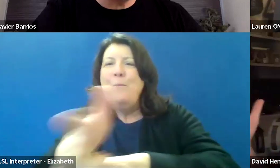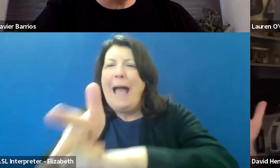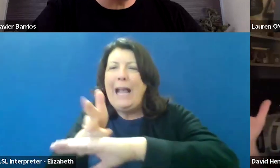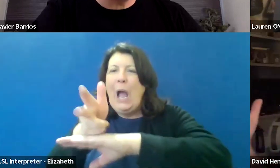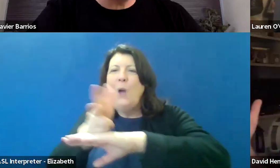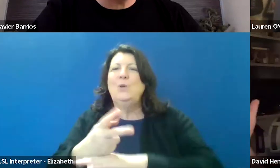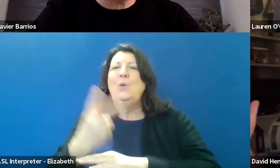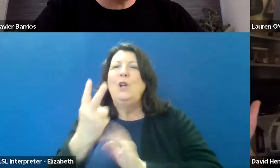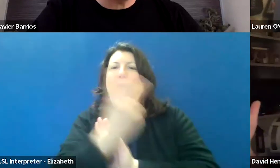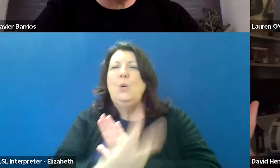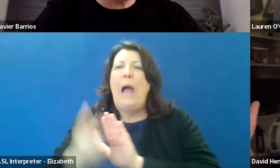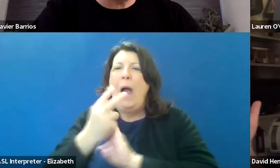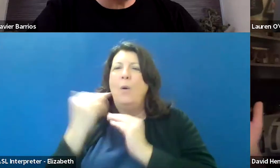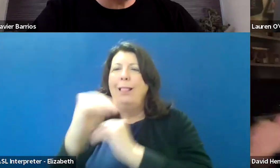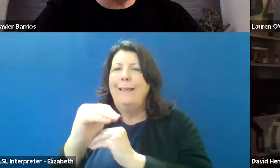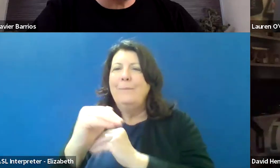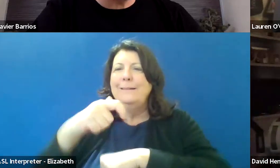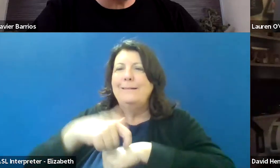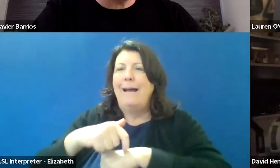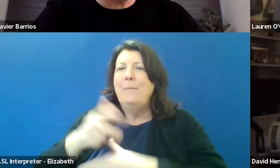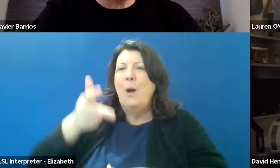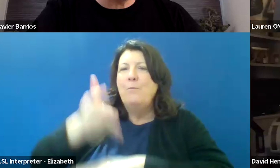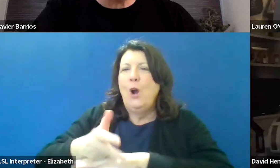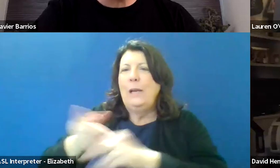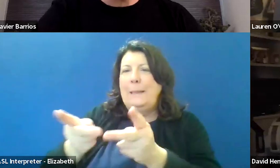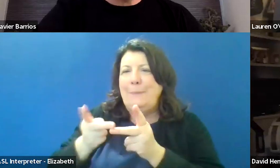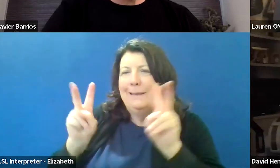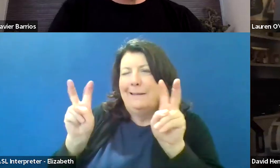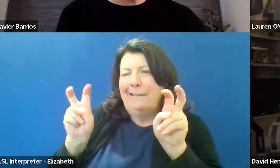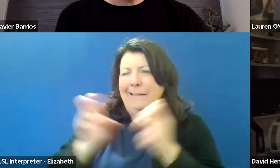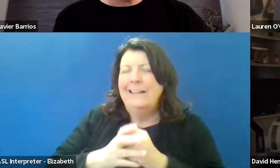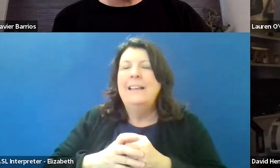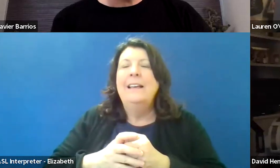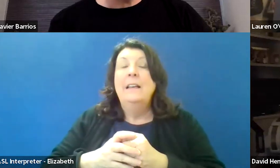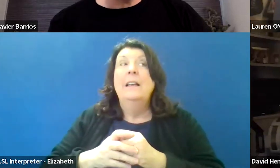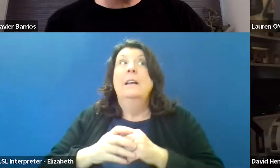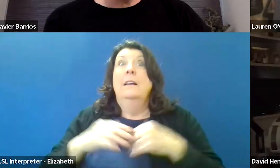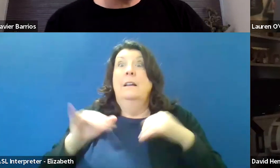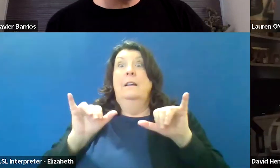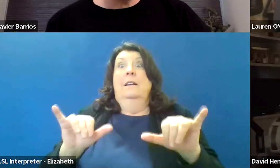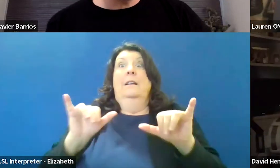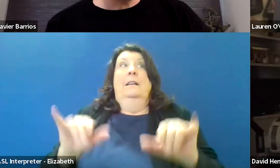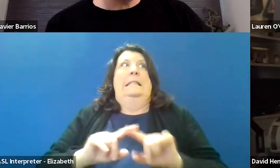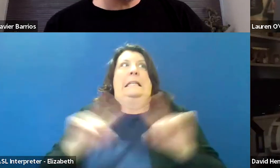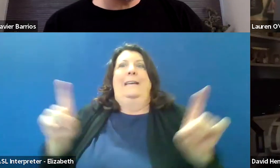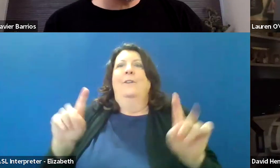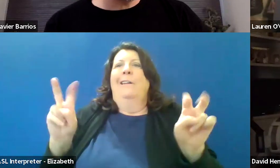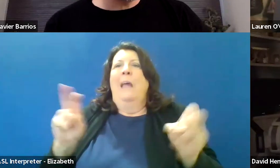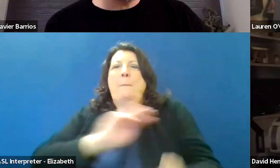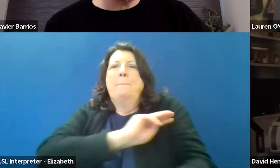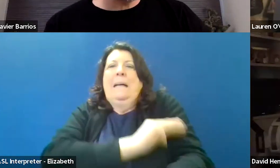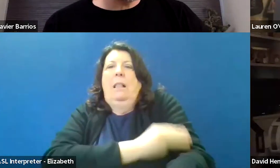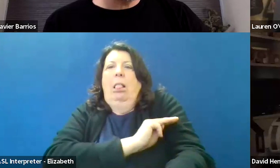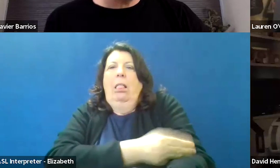given seasons upon seasons if you're lucky to get it done, So that's a very different muscle and a very different discipline, I